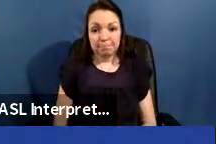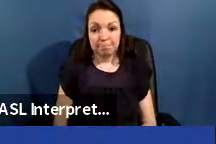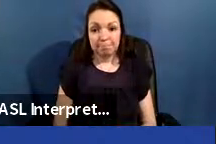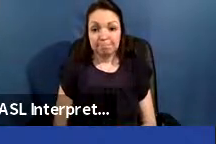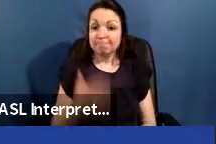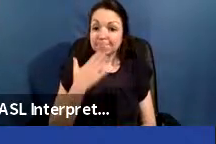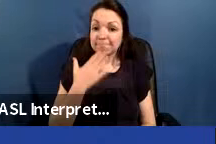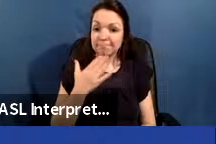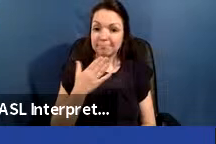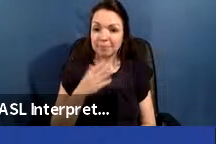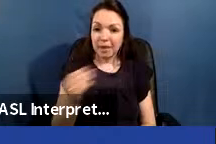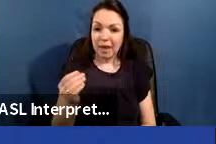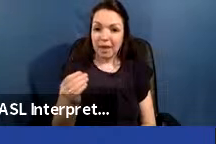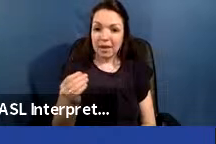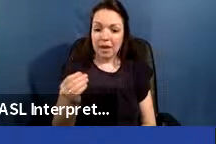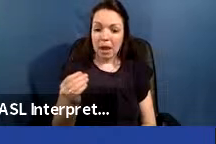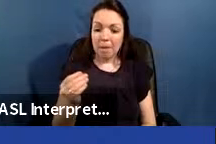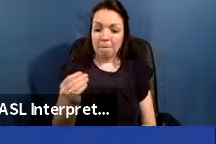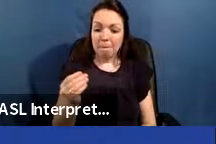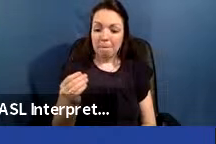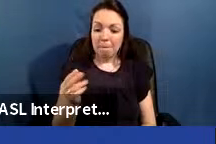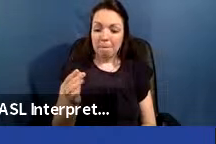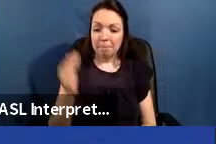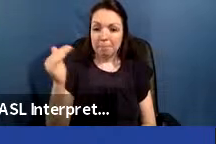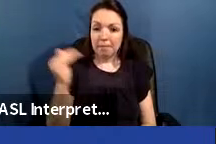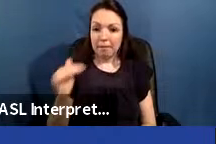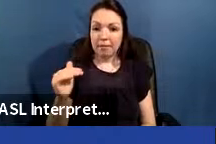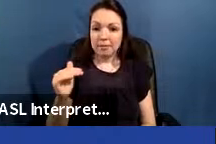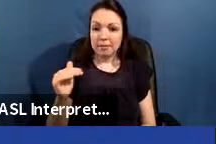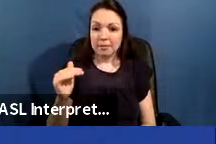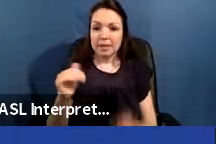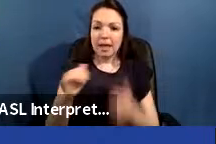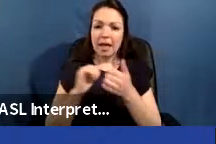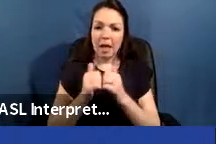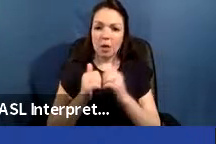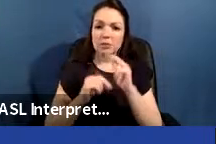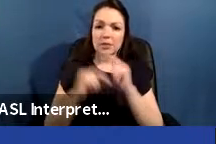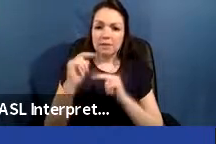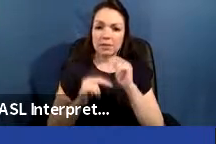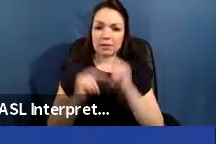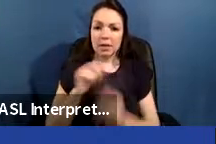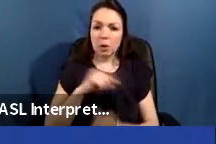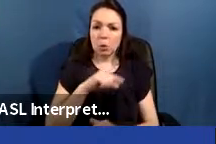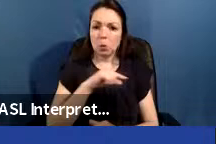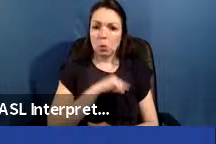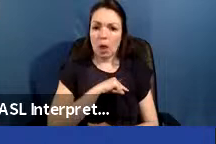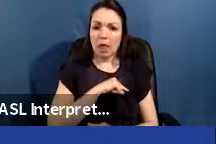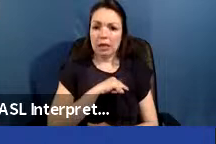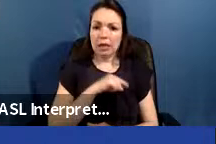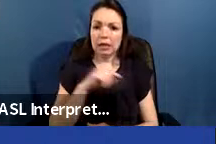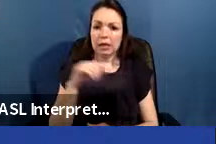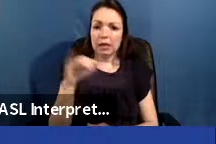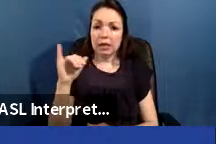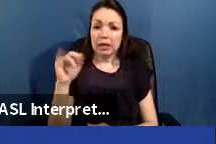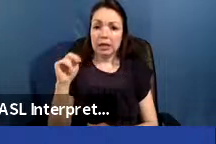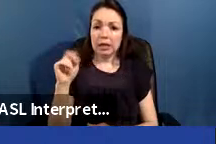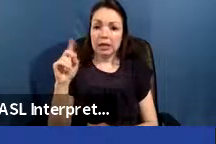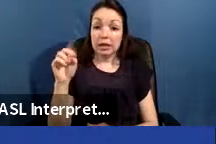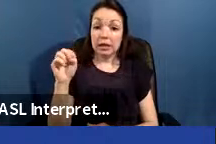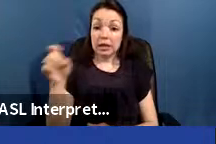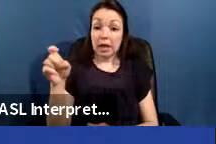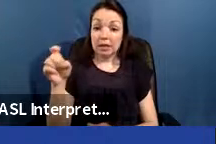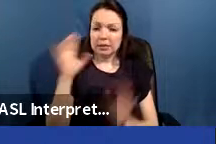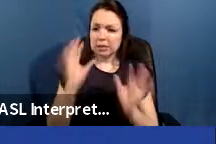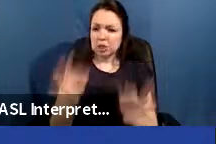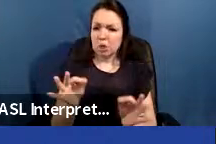Thanks. And then this next question is, how is the facility quality index determined?